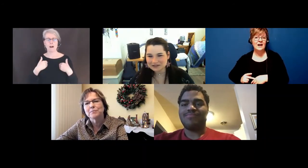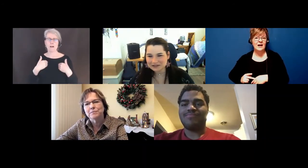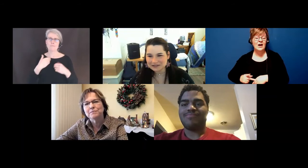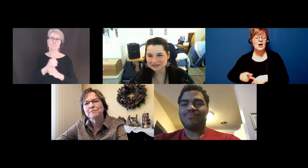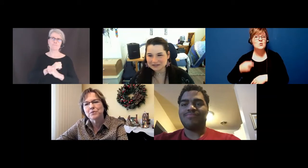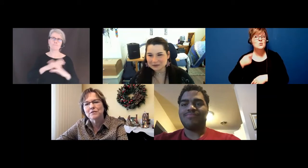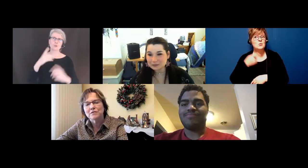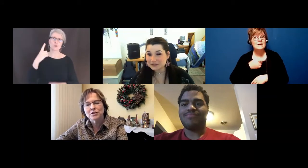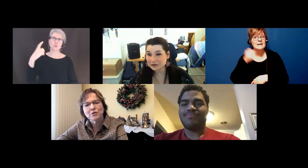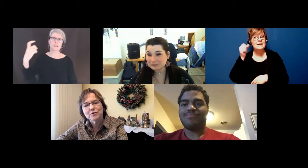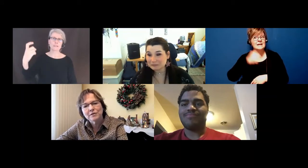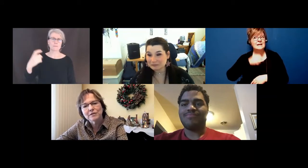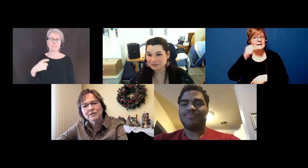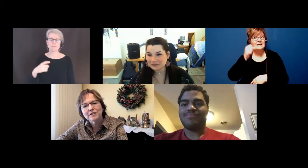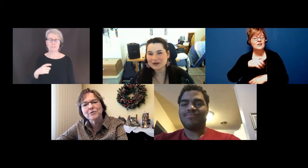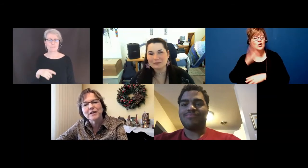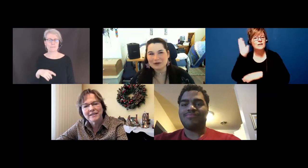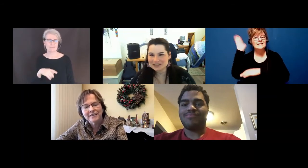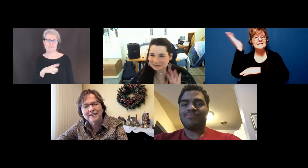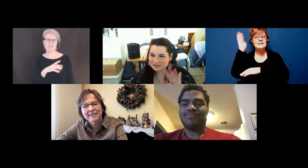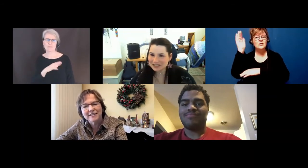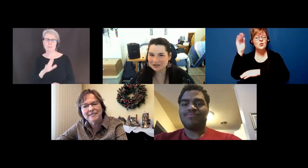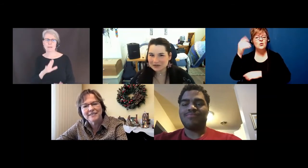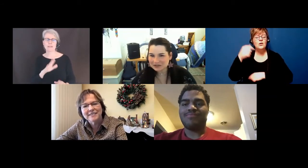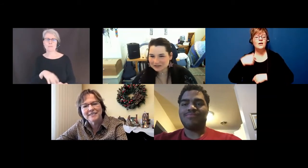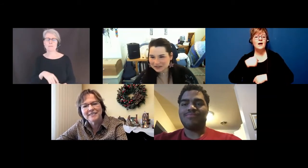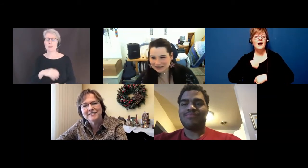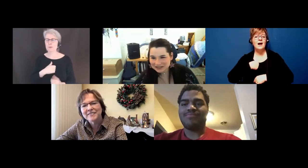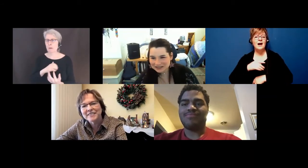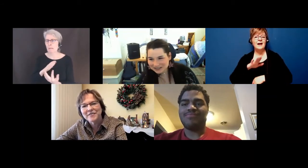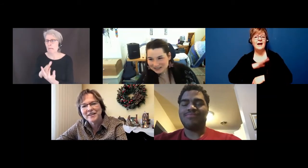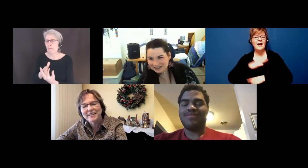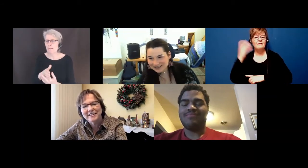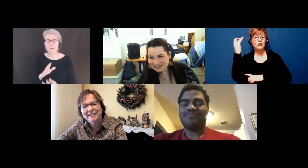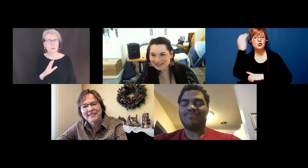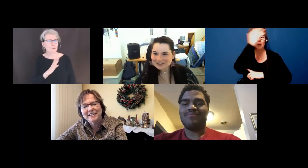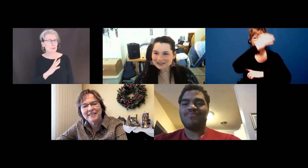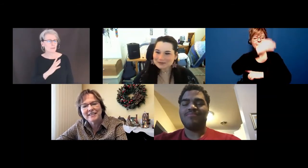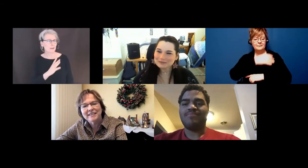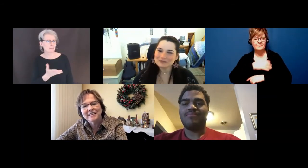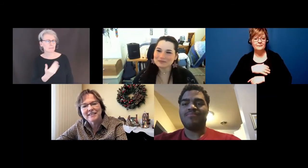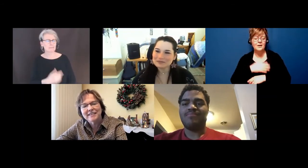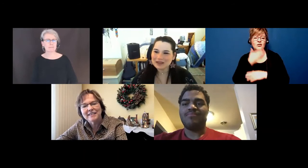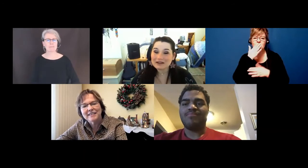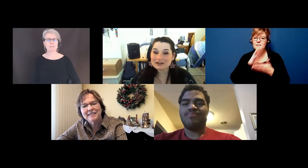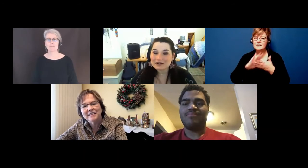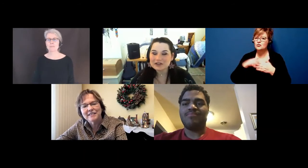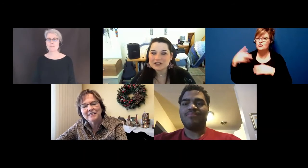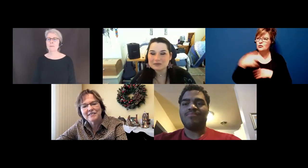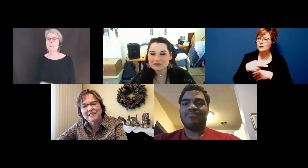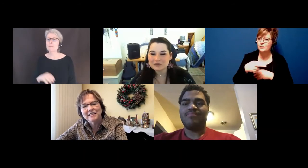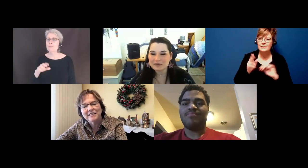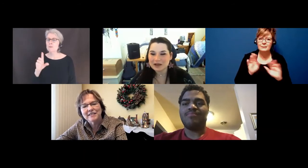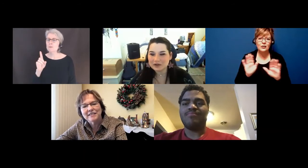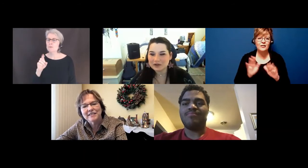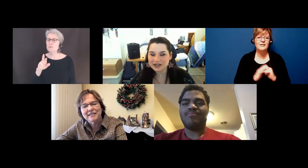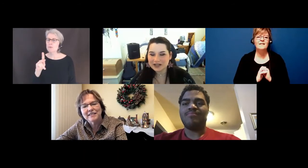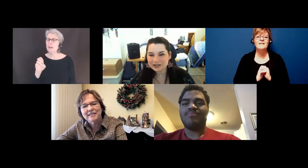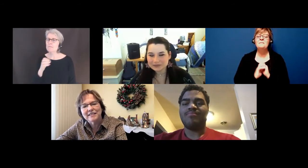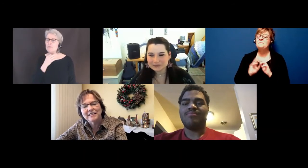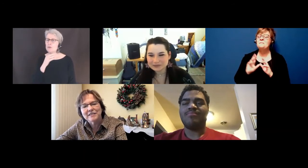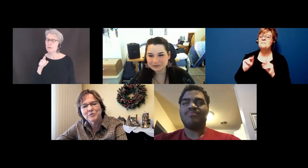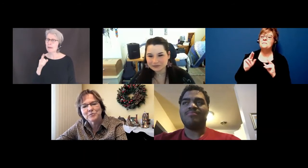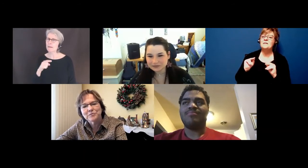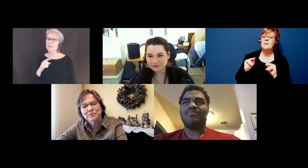feel? as part of the Oops, show. sorry. Go Sorry, ahead. Brenda, I didn't mean to cut you off. That's fine. How did it feel to perform that one,